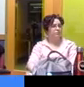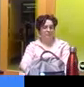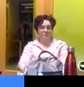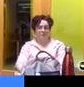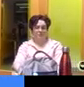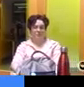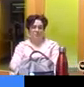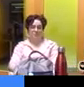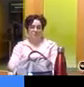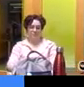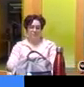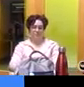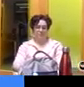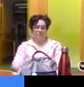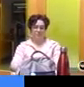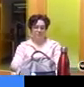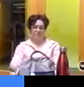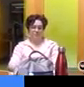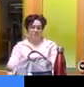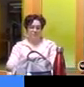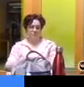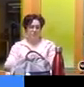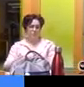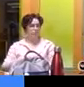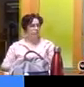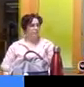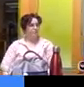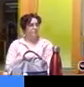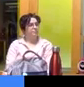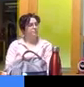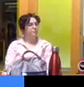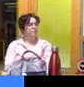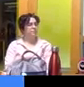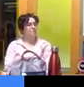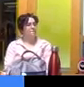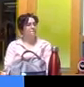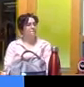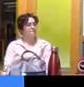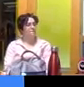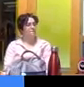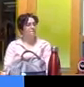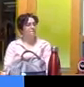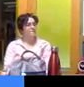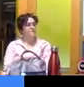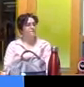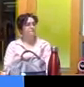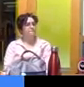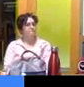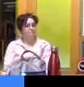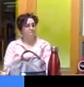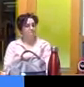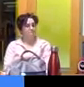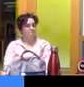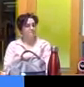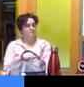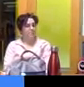we're working on a project doing outreach to emergency rooms. And then we also have family support services like WIC.